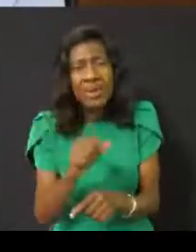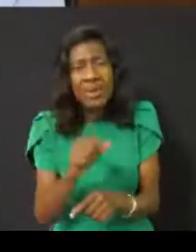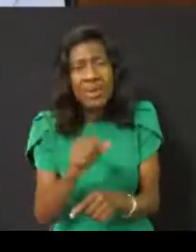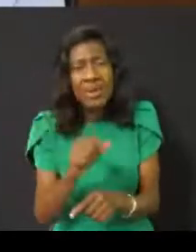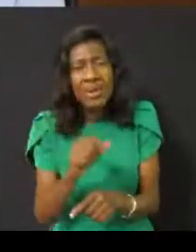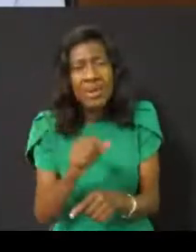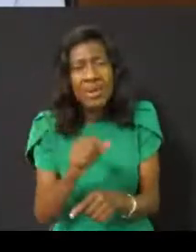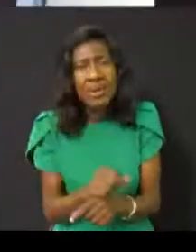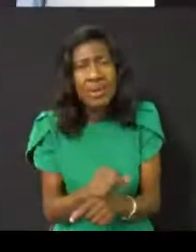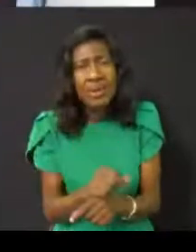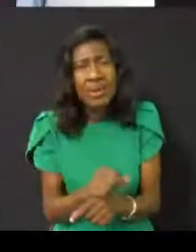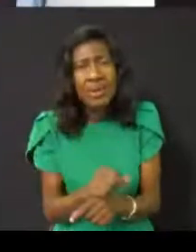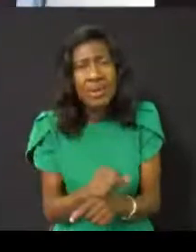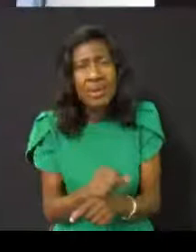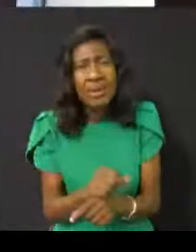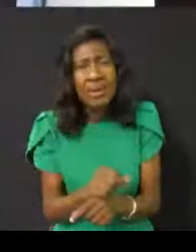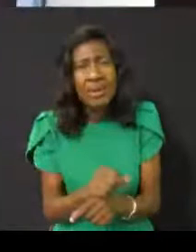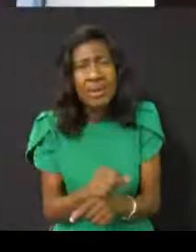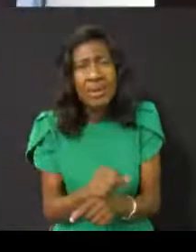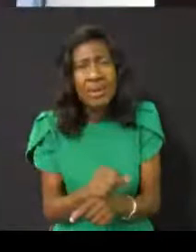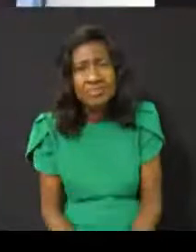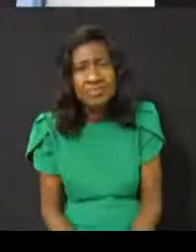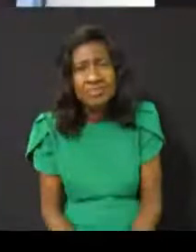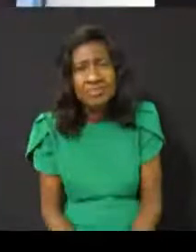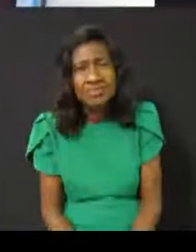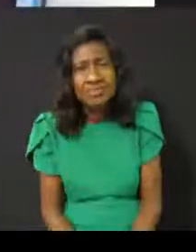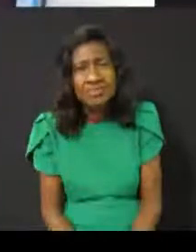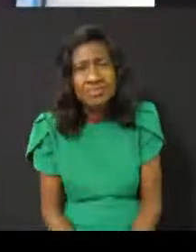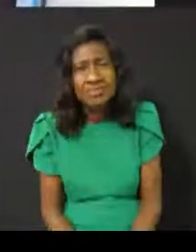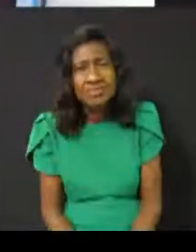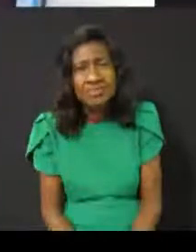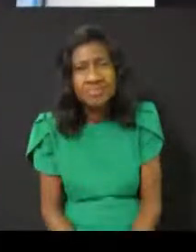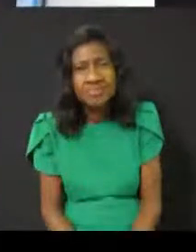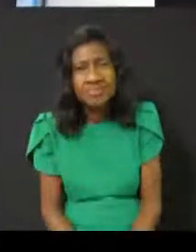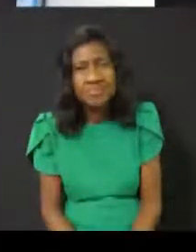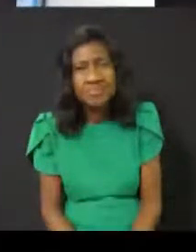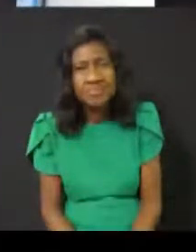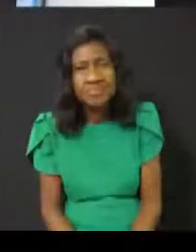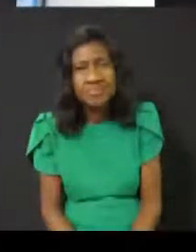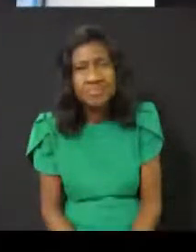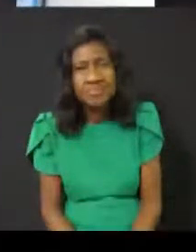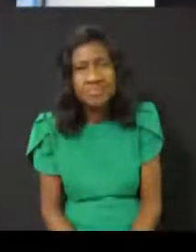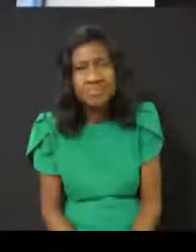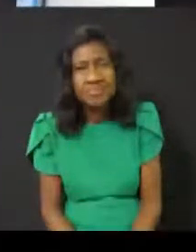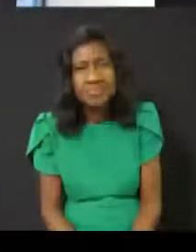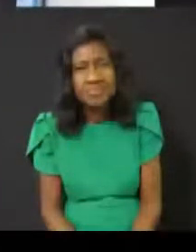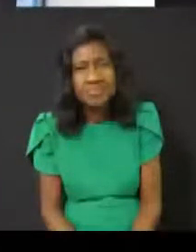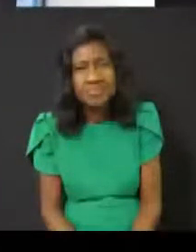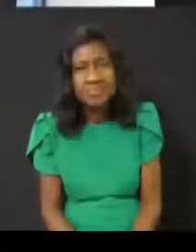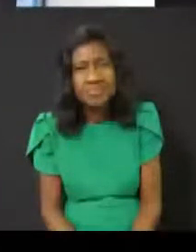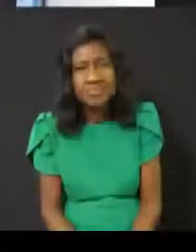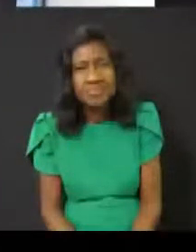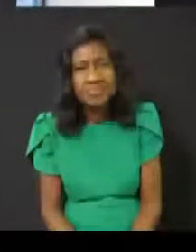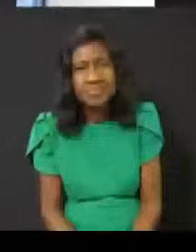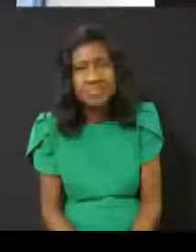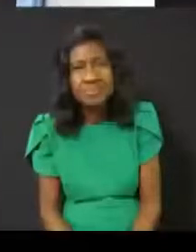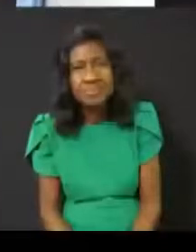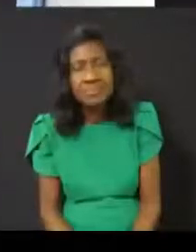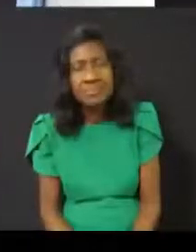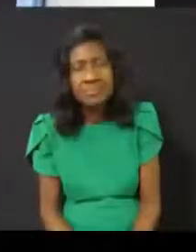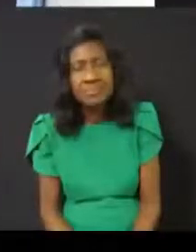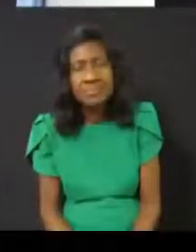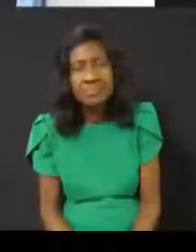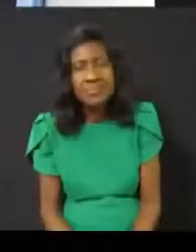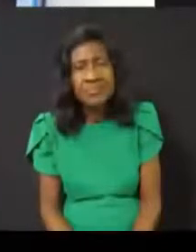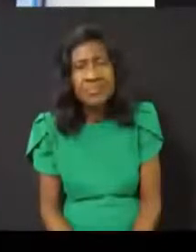very much, Simon. Can you hear me okay? Yeah, loud and clear. Okay, Good great. to see you. So I will squeeze my 5 questions into 2. That will